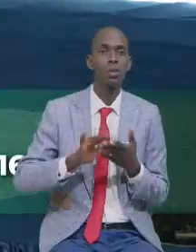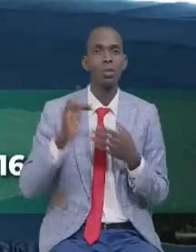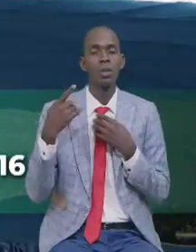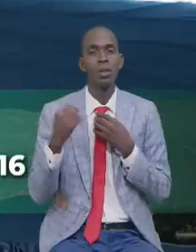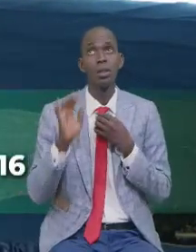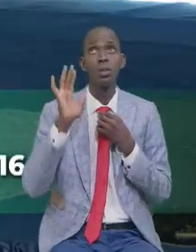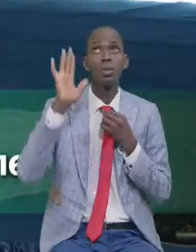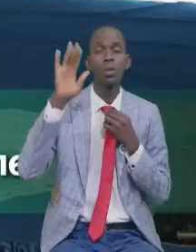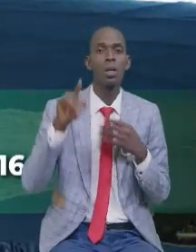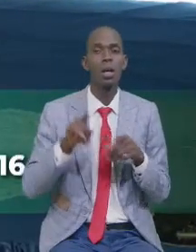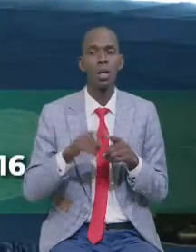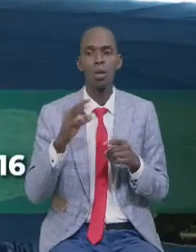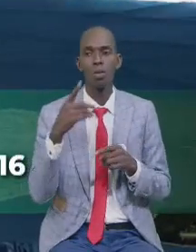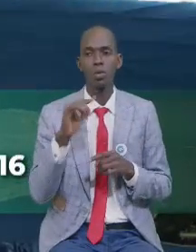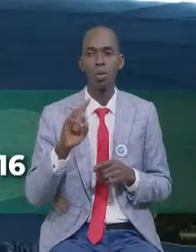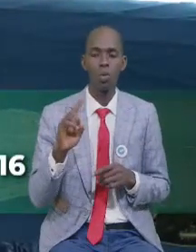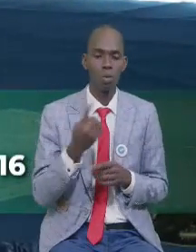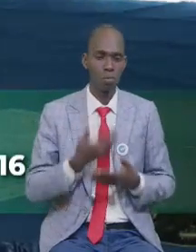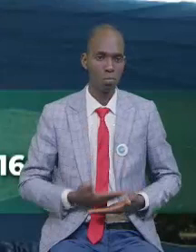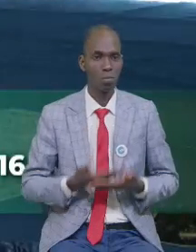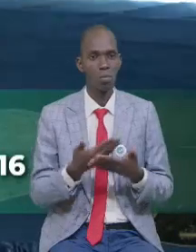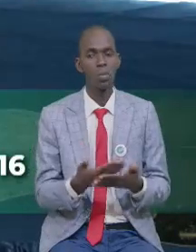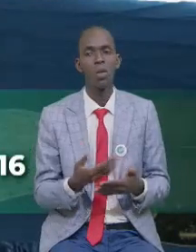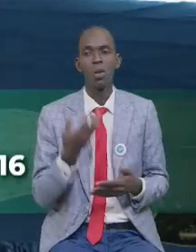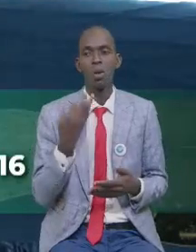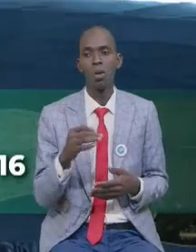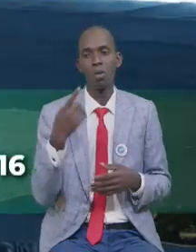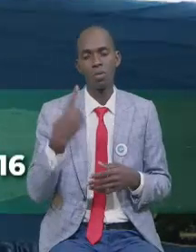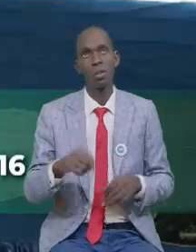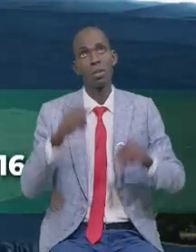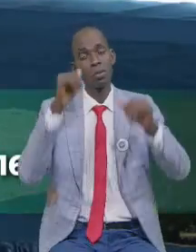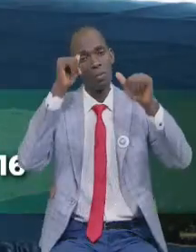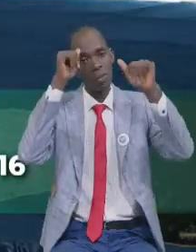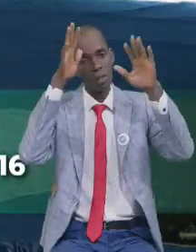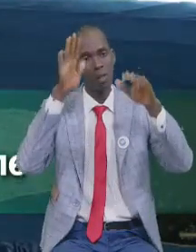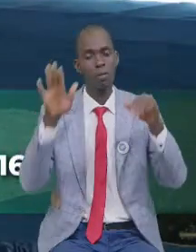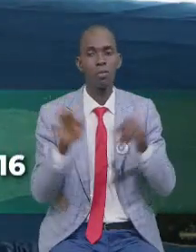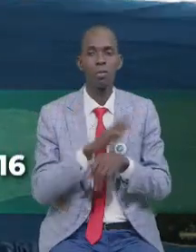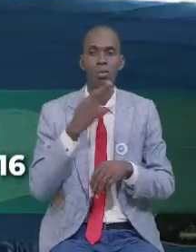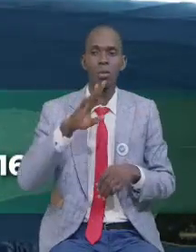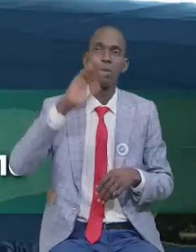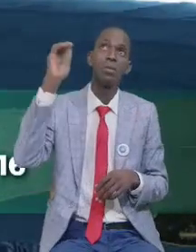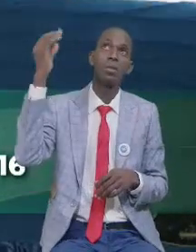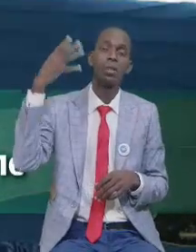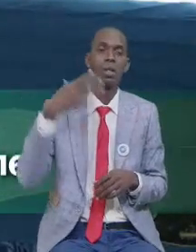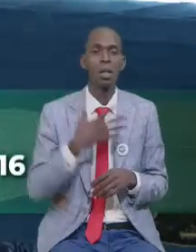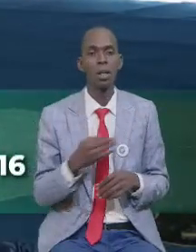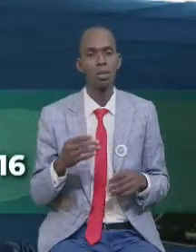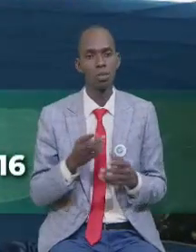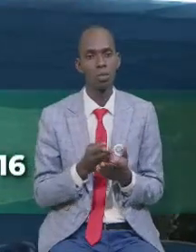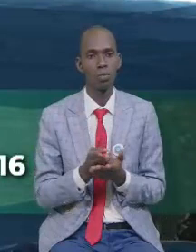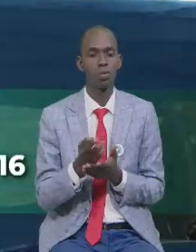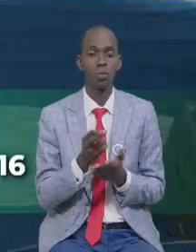only begotten of the Father, full of grace and truth. It's so full